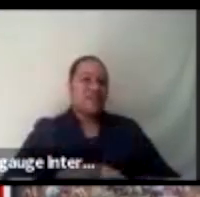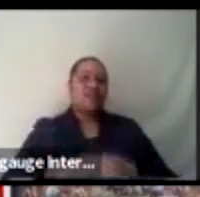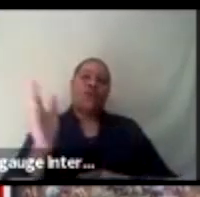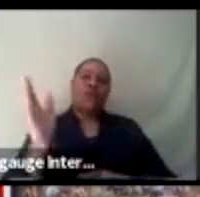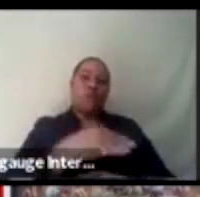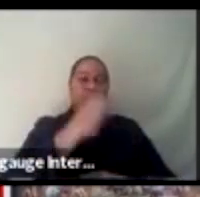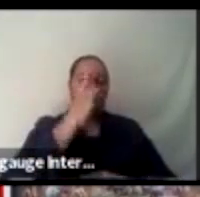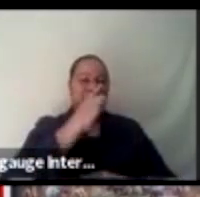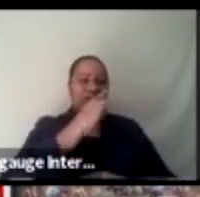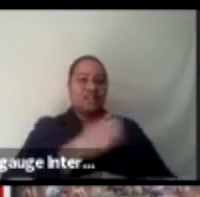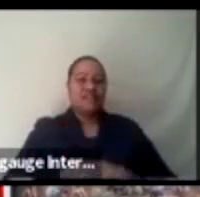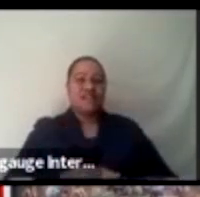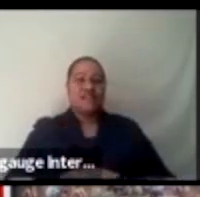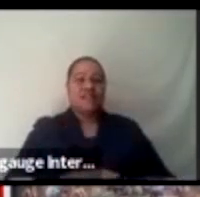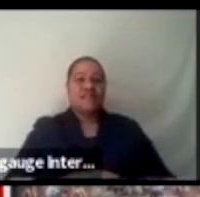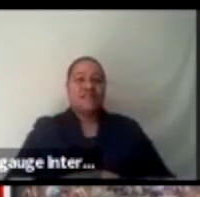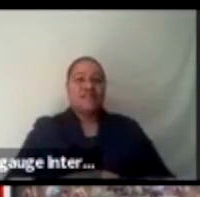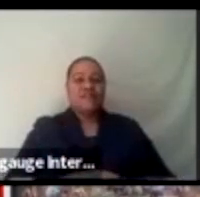people.